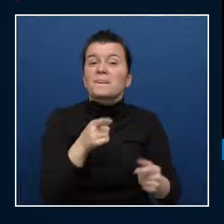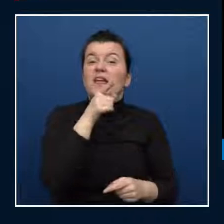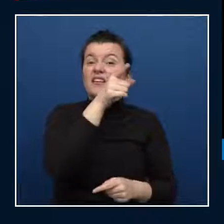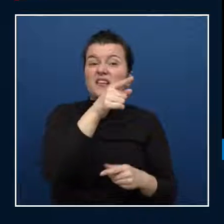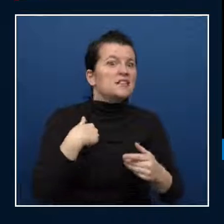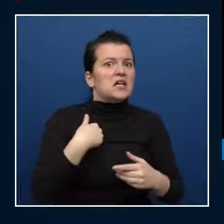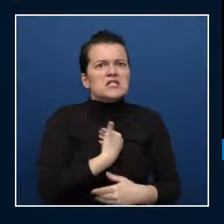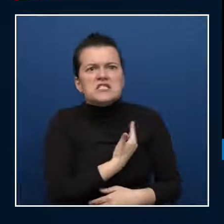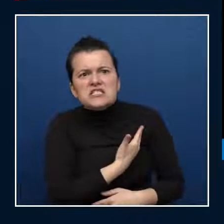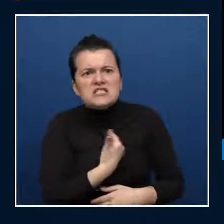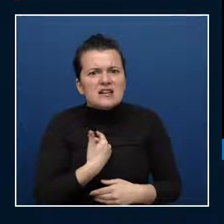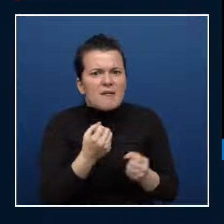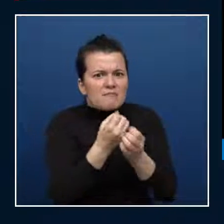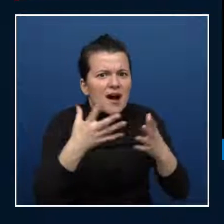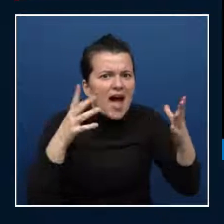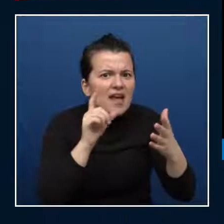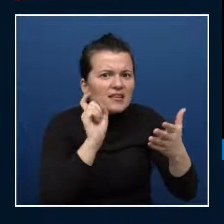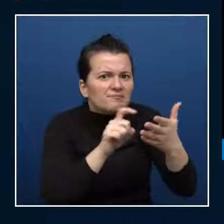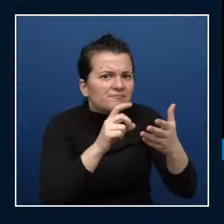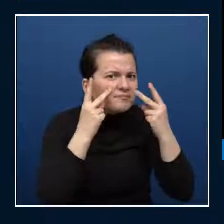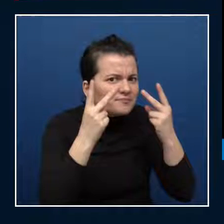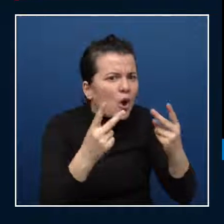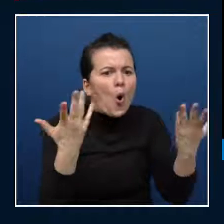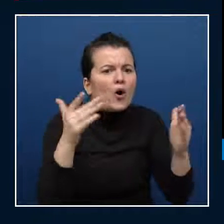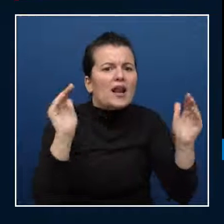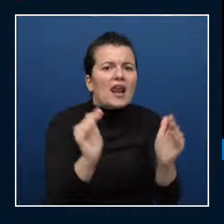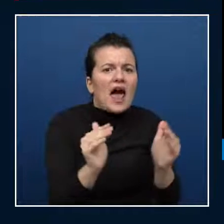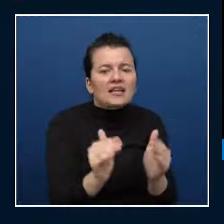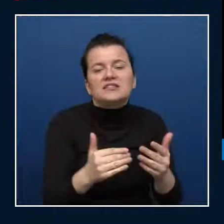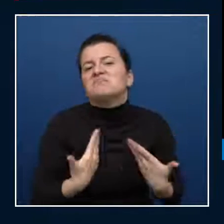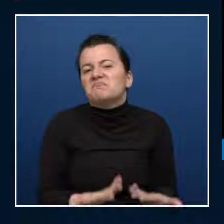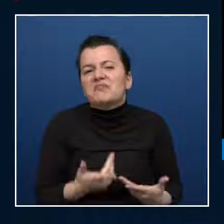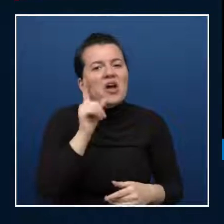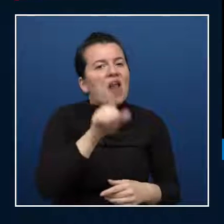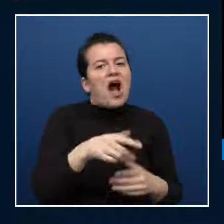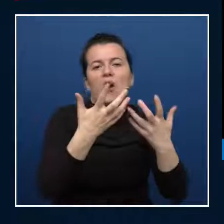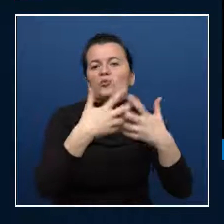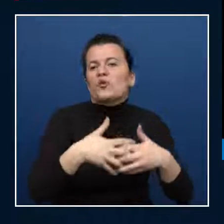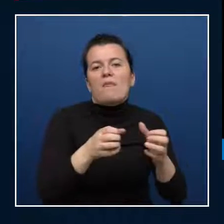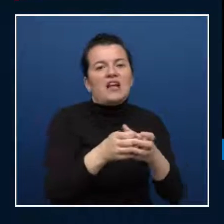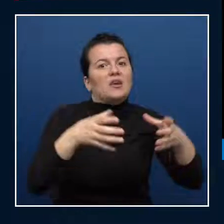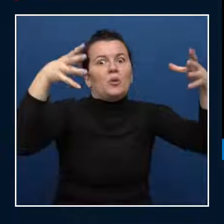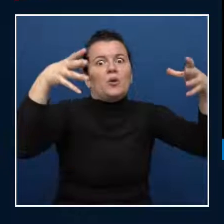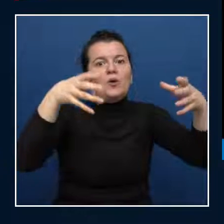it. And allows you to concentrate on other things rather than the operations point of view.